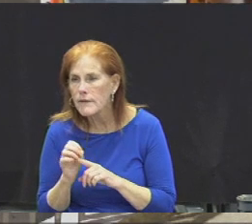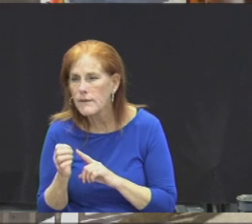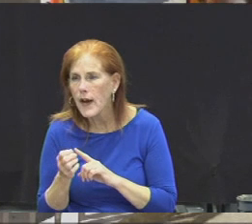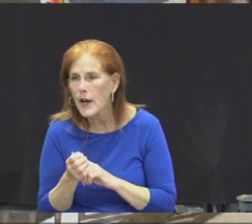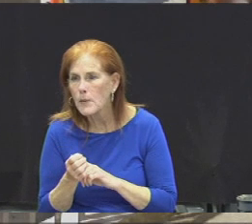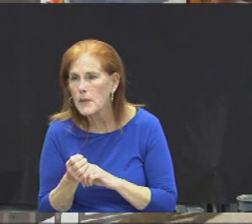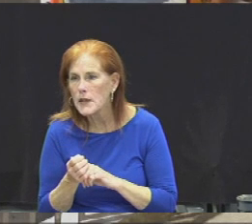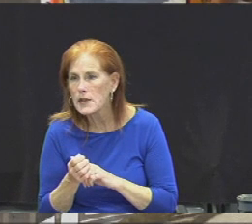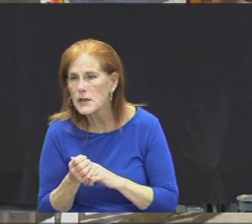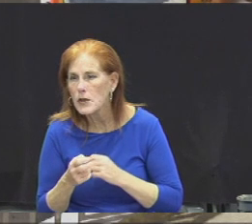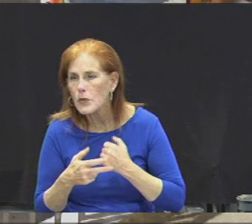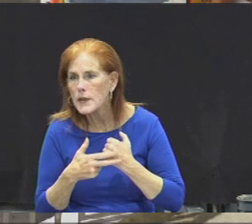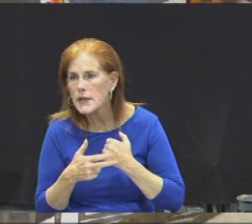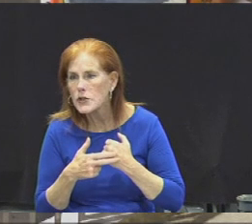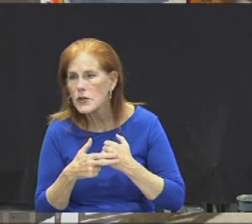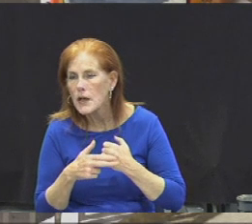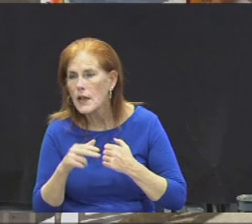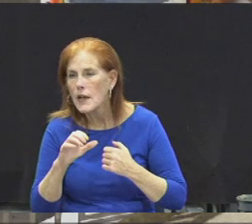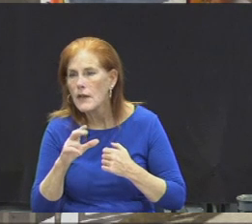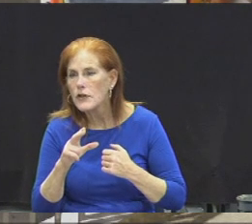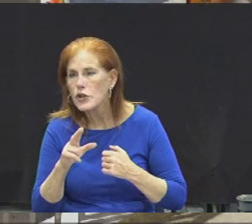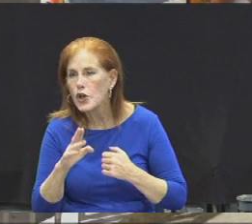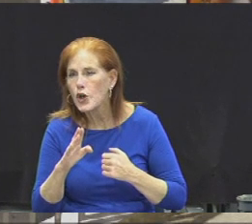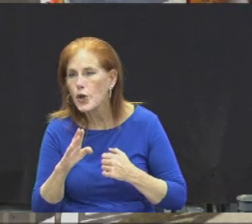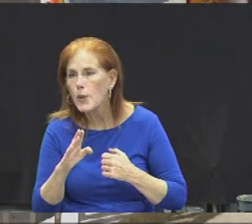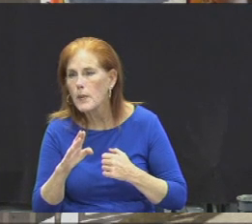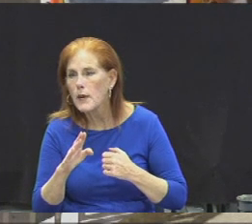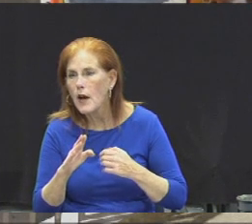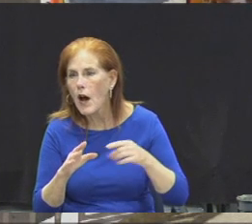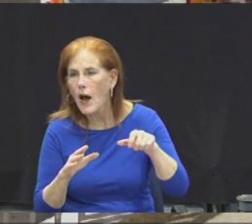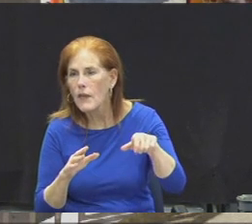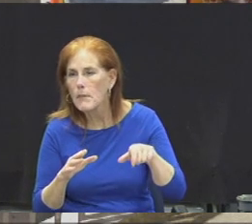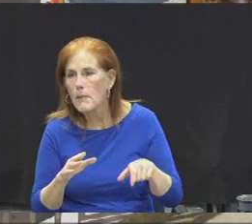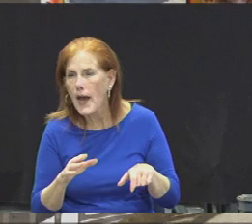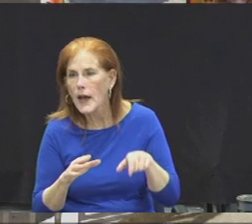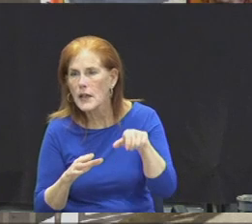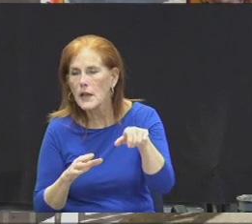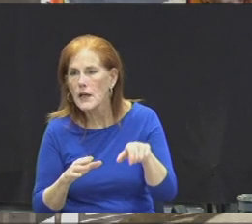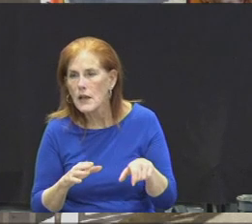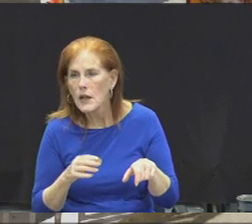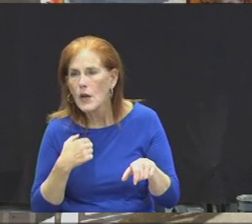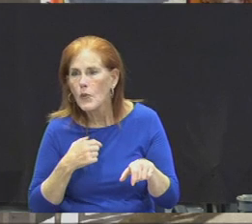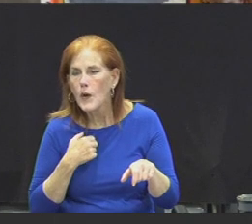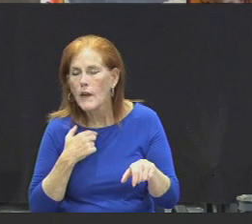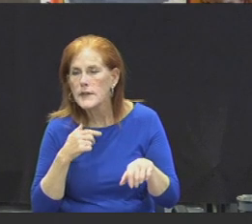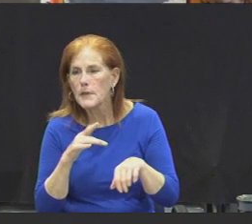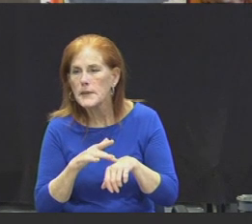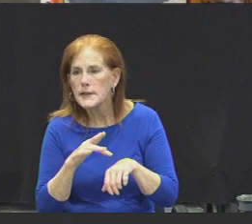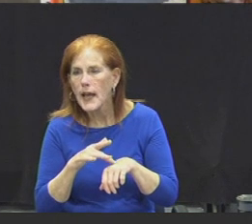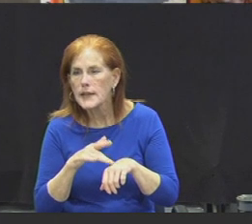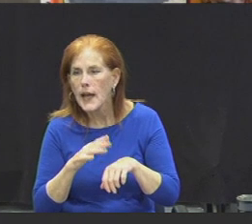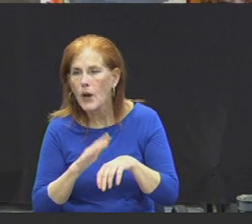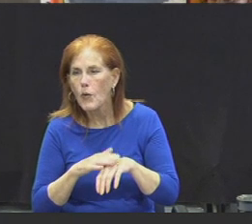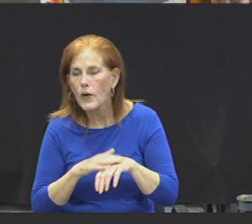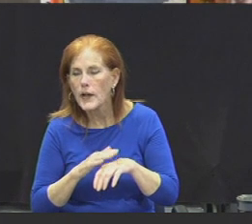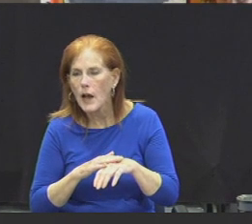some curbs on the backside here because there is a little bit of a drop around the edge. But we will have some tactile warnings along the edge for kind of